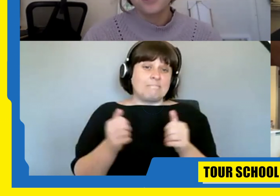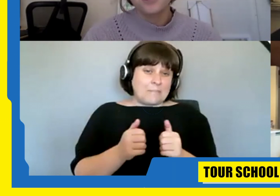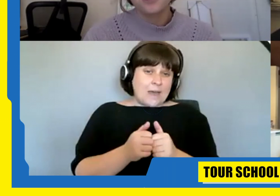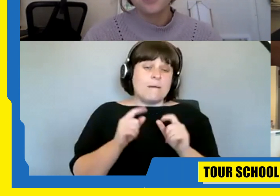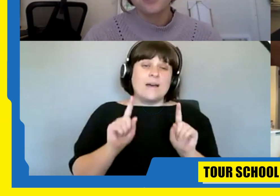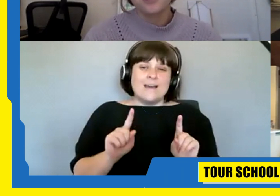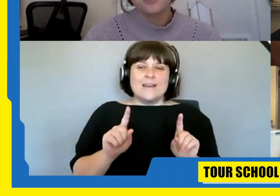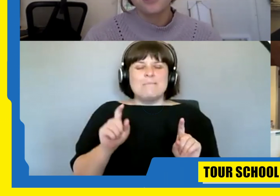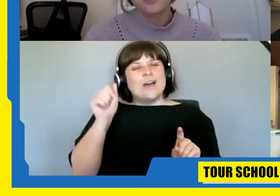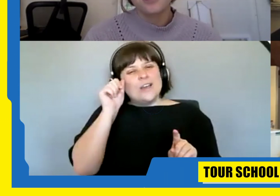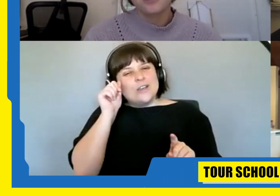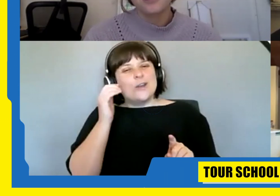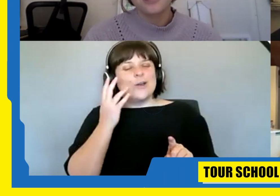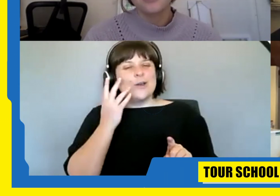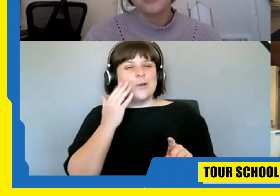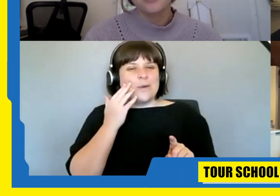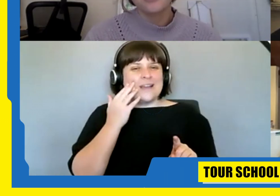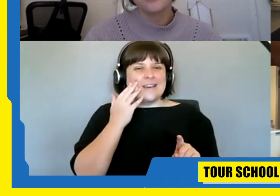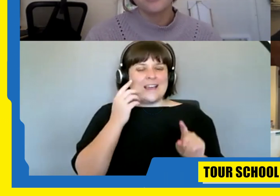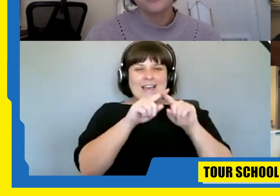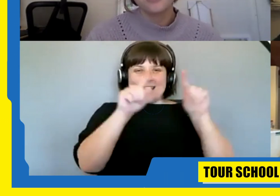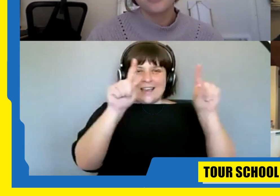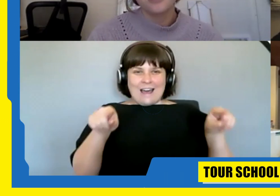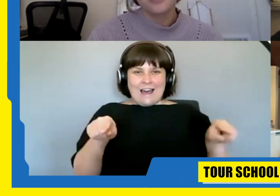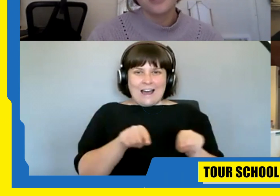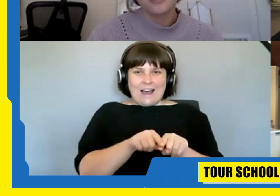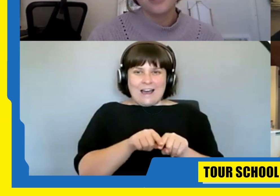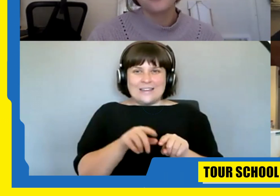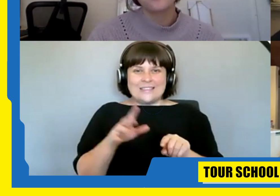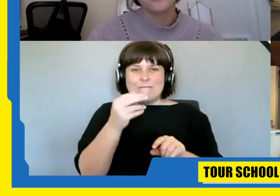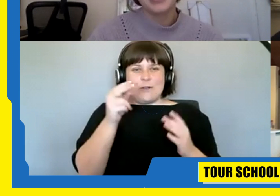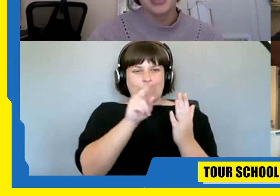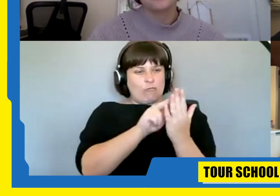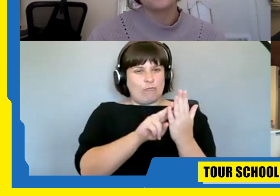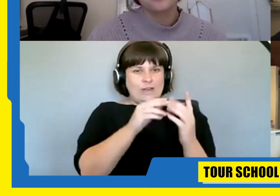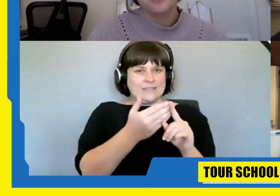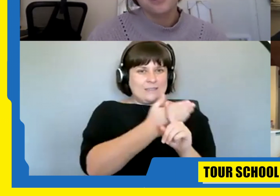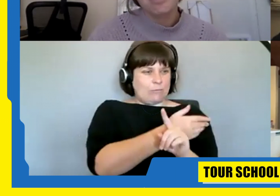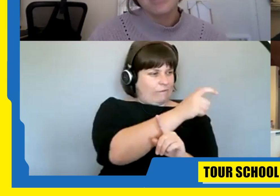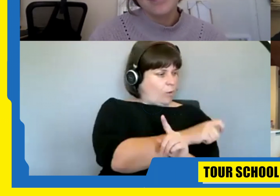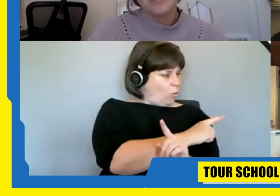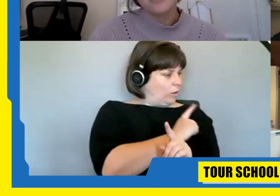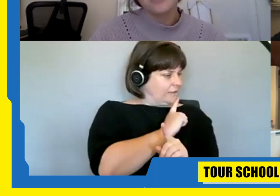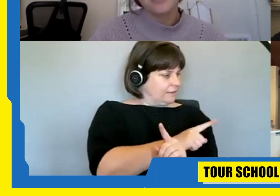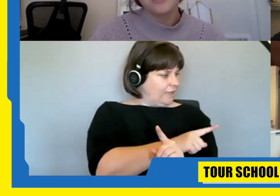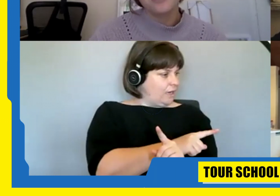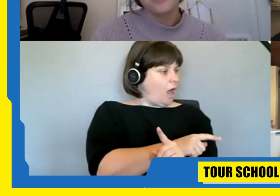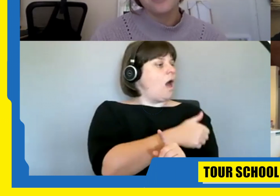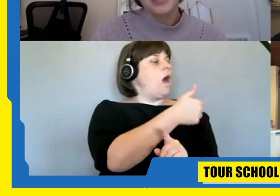it's like when you write on somebody's going away card, everyone reads the previous person's message to come up with their